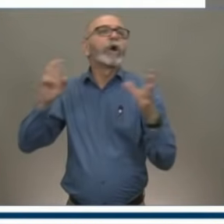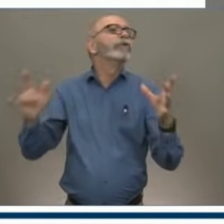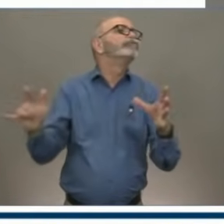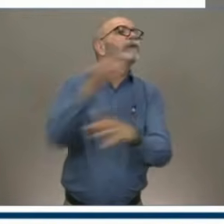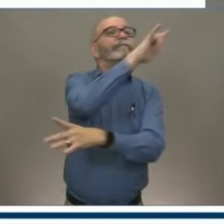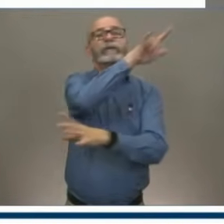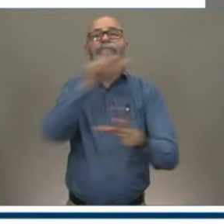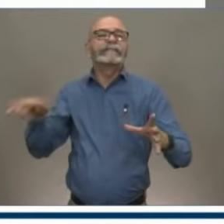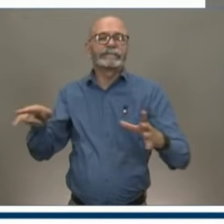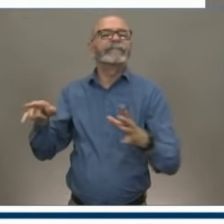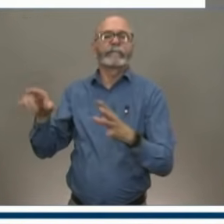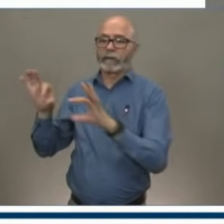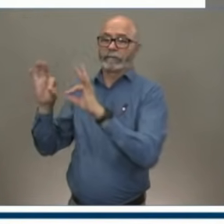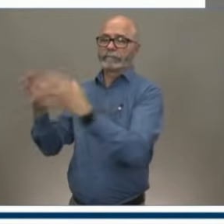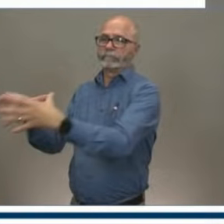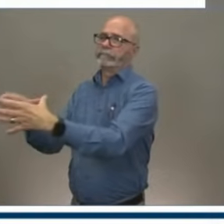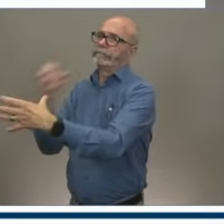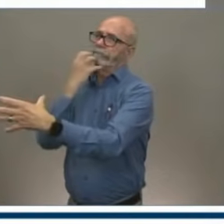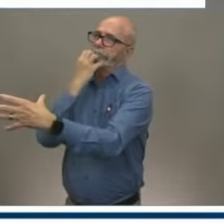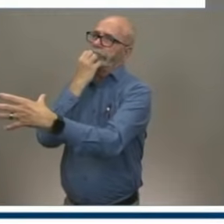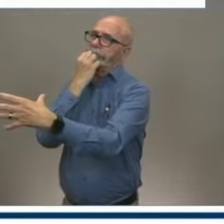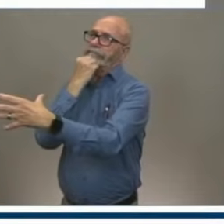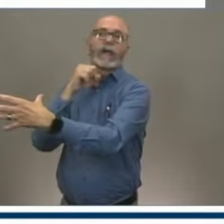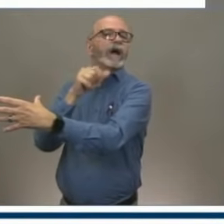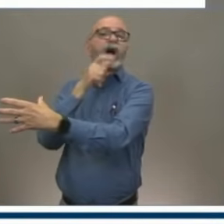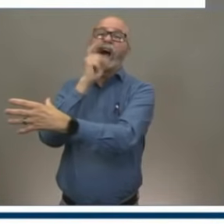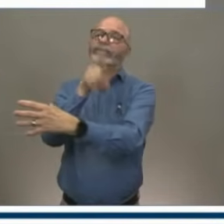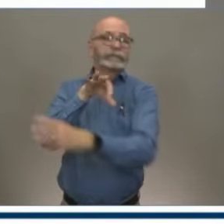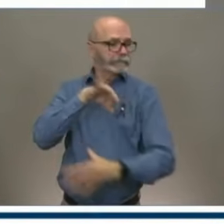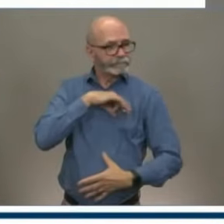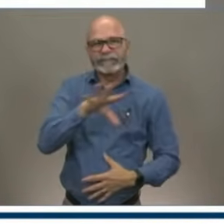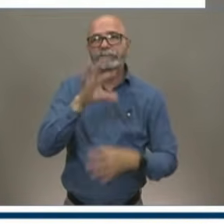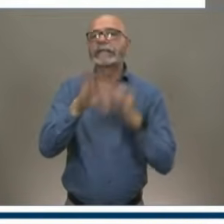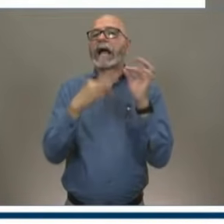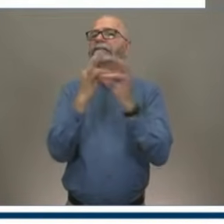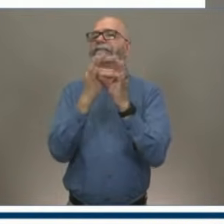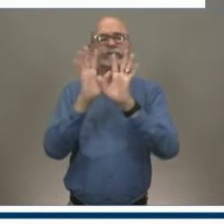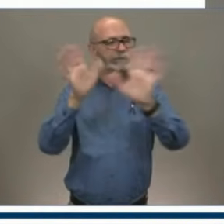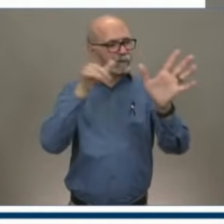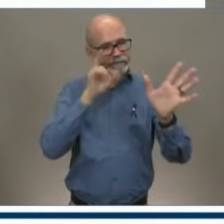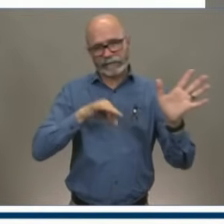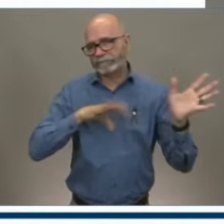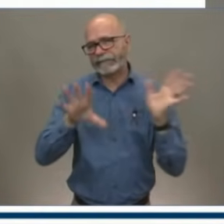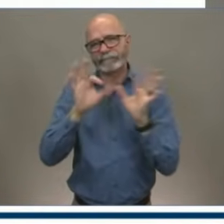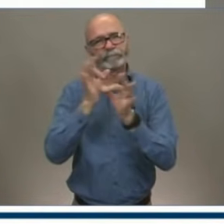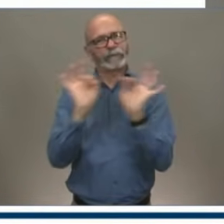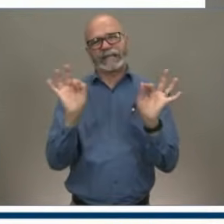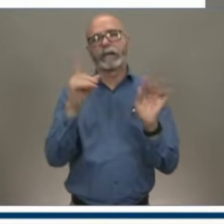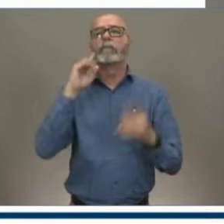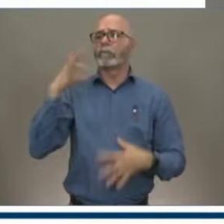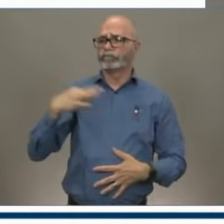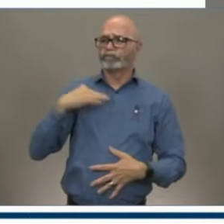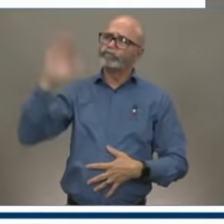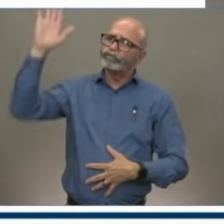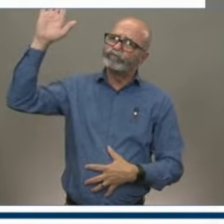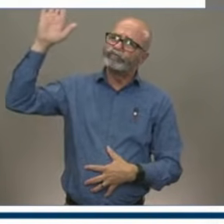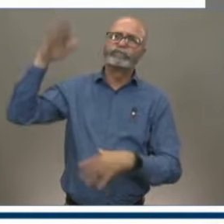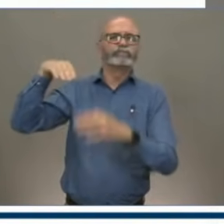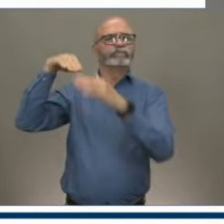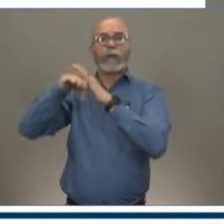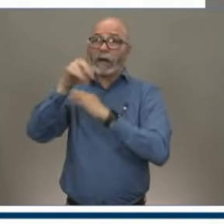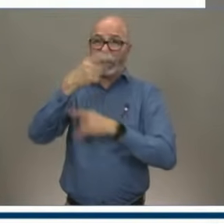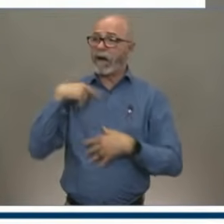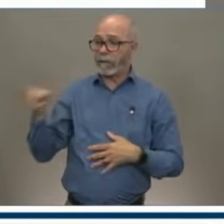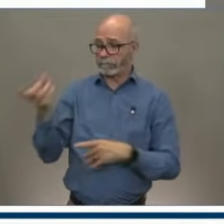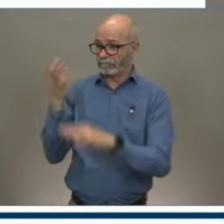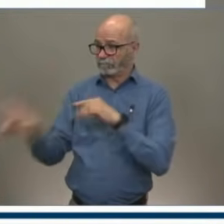the testing to rotational workers, and it is voluntary, but I strongly recommend that they use this testing to help protect themselves,